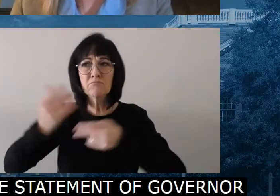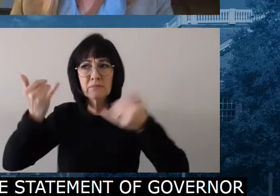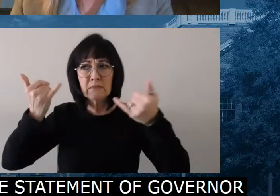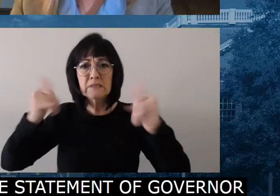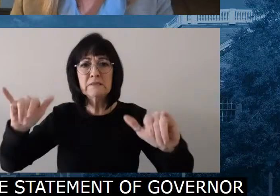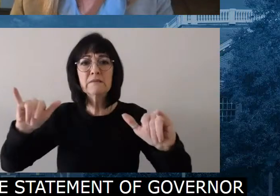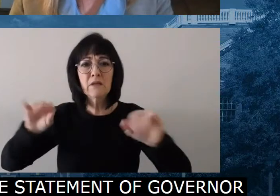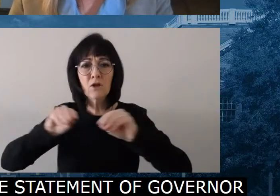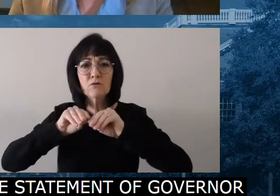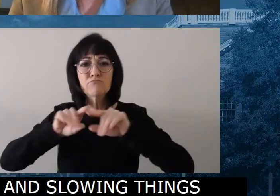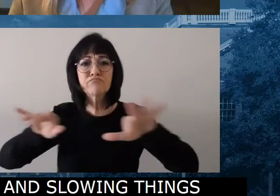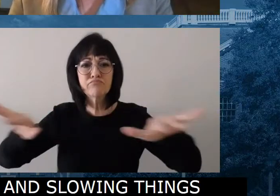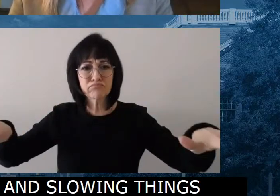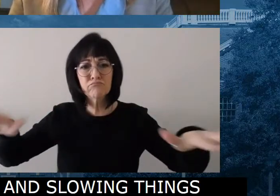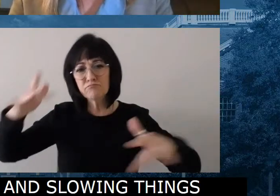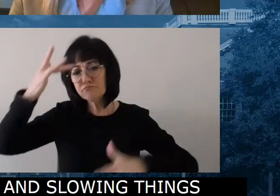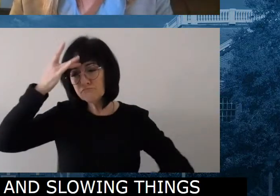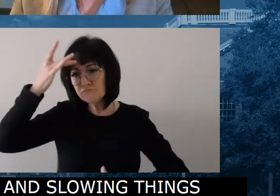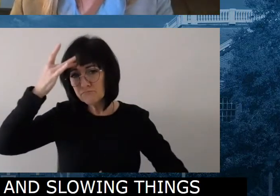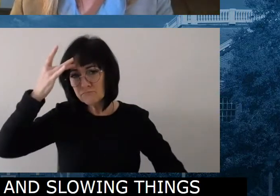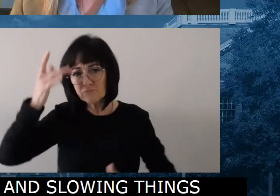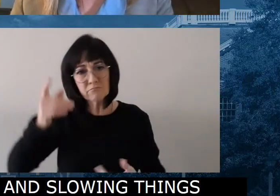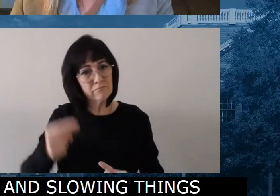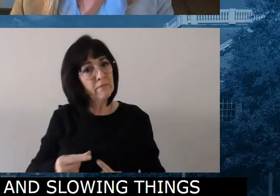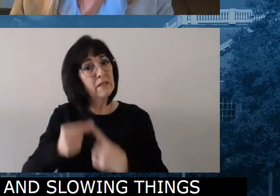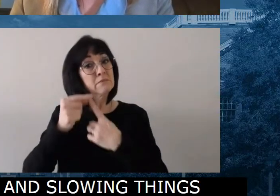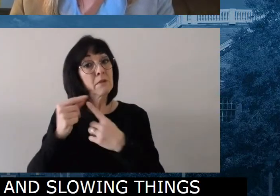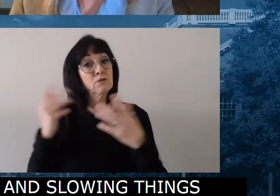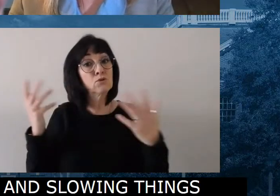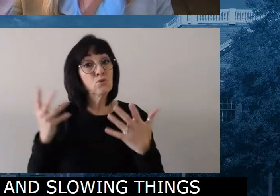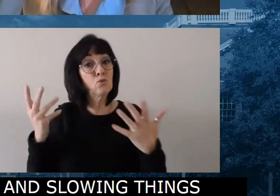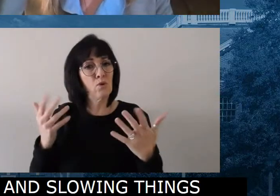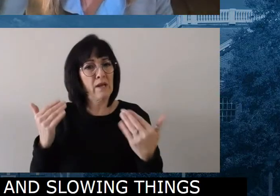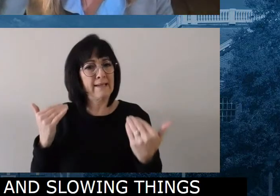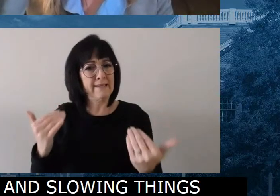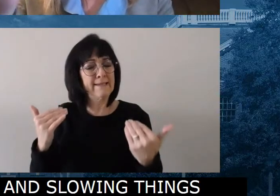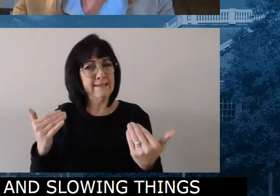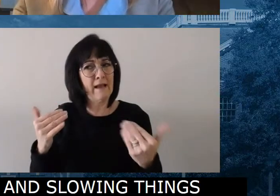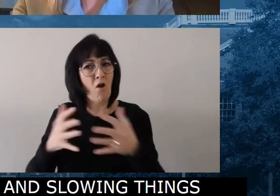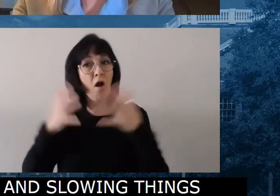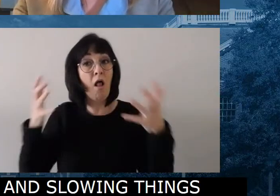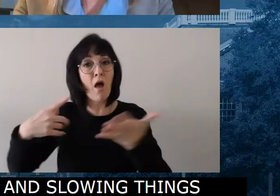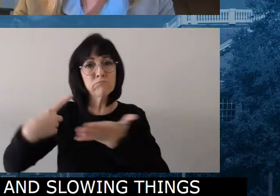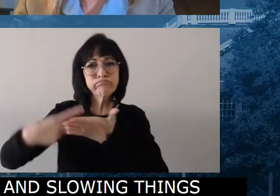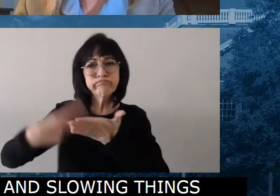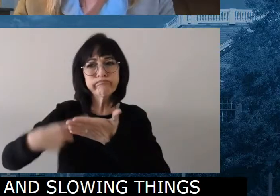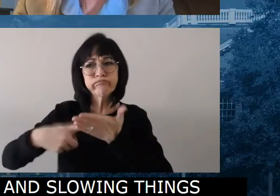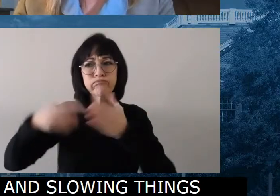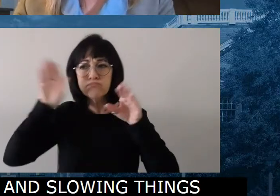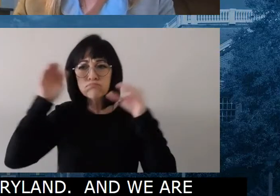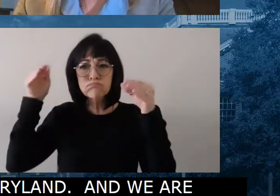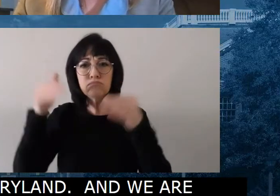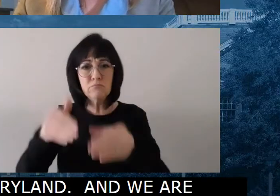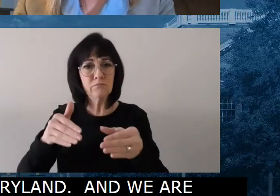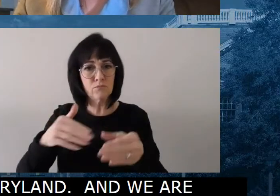and particularly hospitality, which there's a lot of attention on that. I'm a little concerned about St. Patrick's